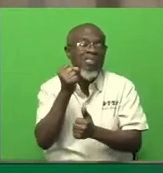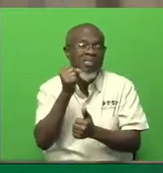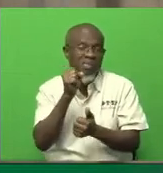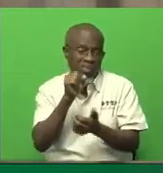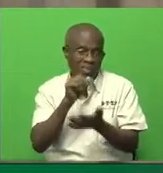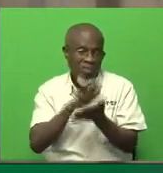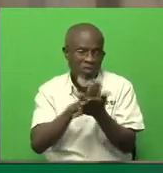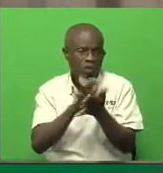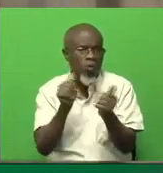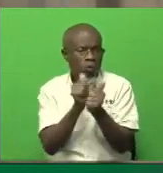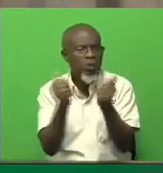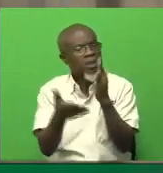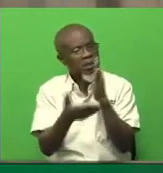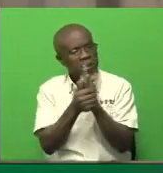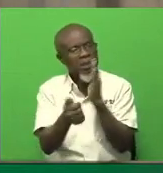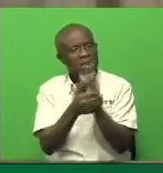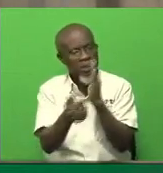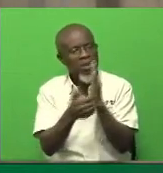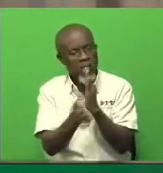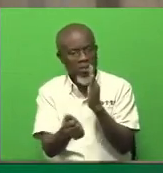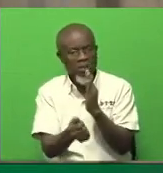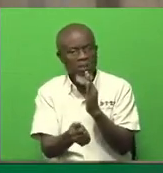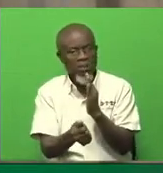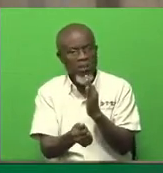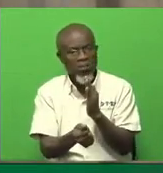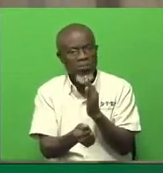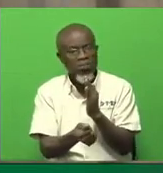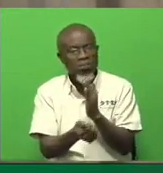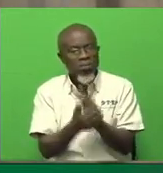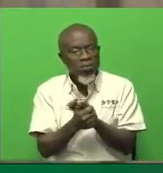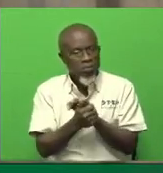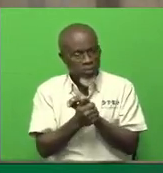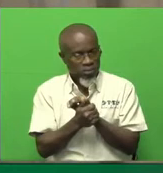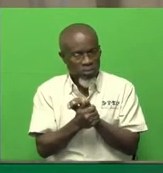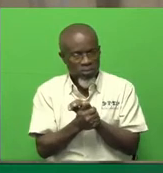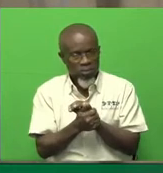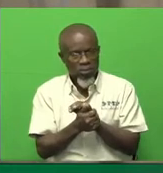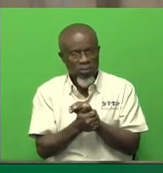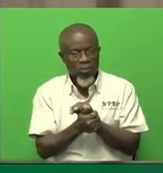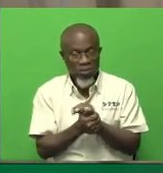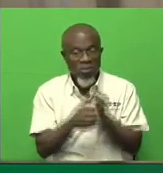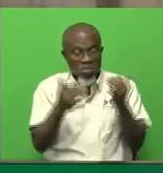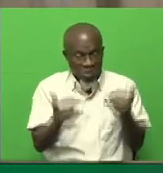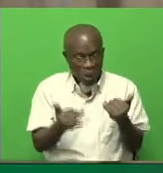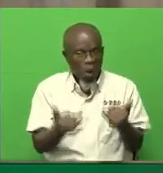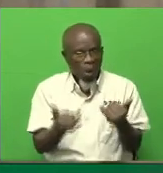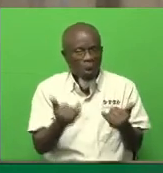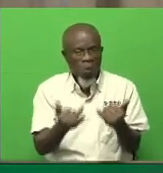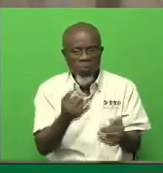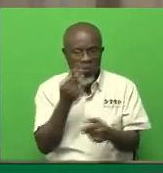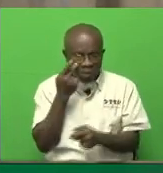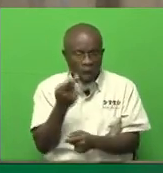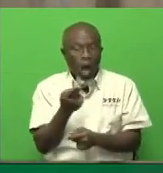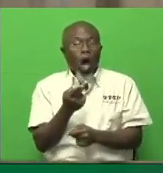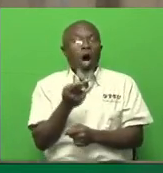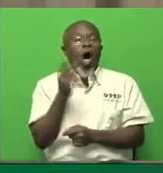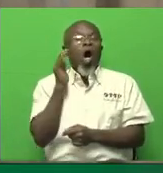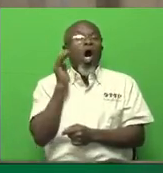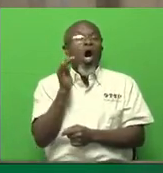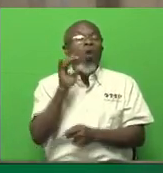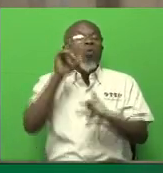sudden there's a recognition that there is a need for Technical vocational training within the school system